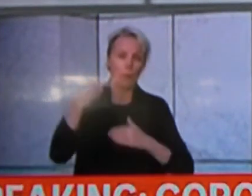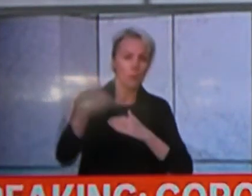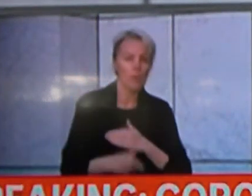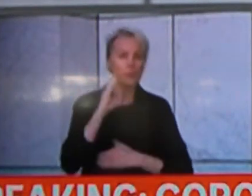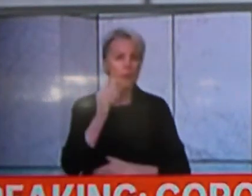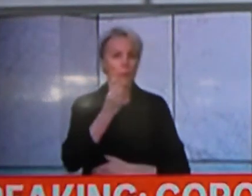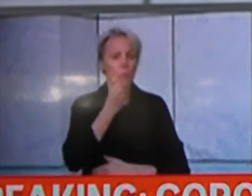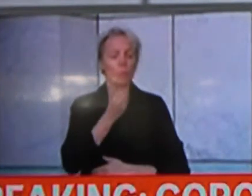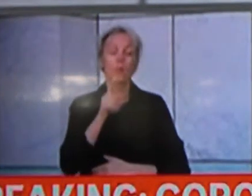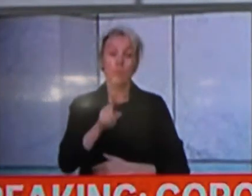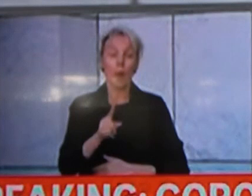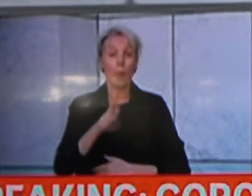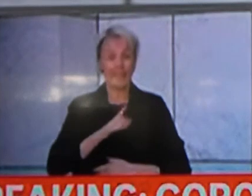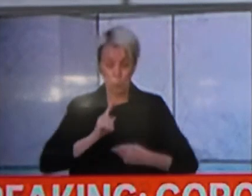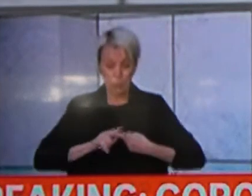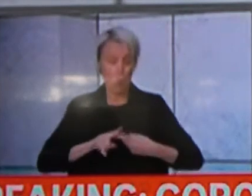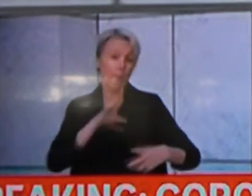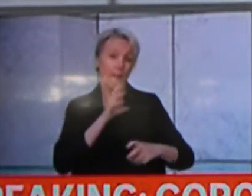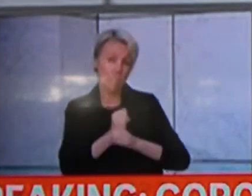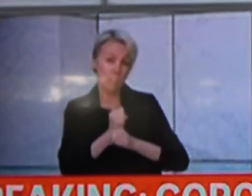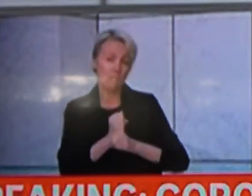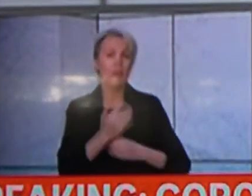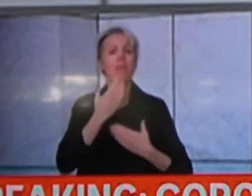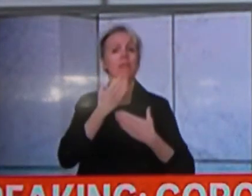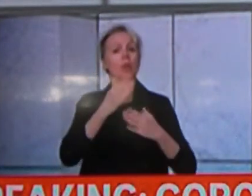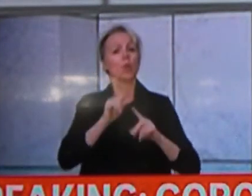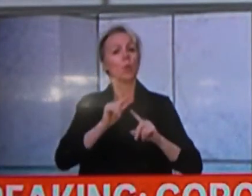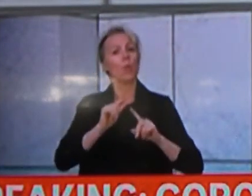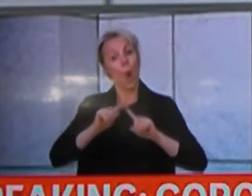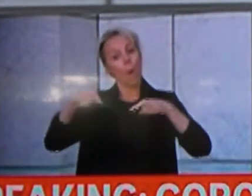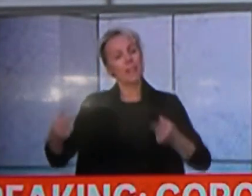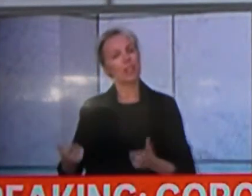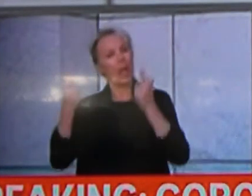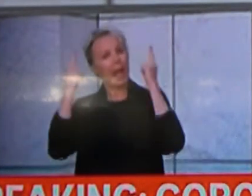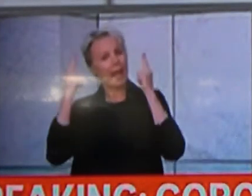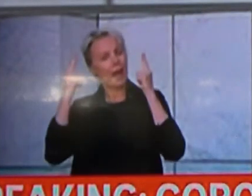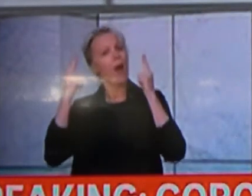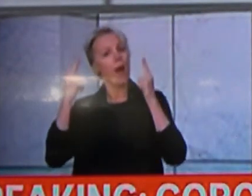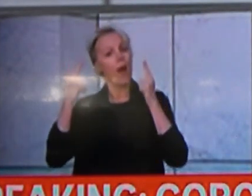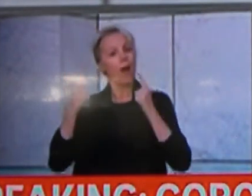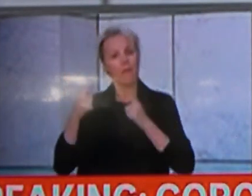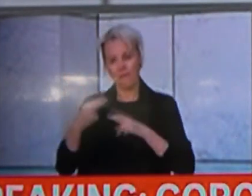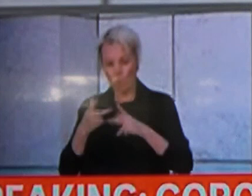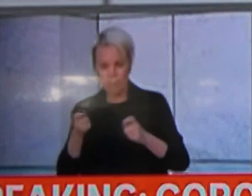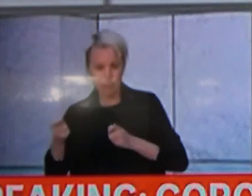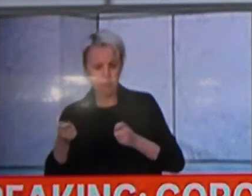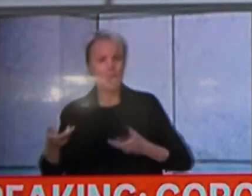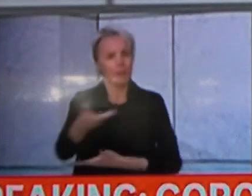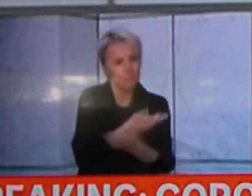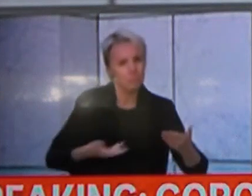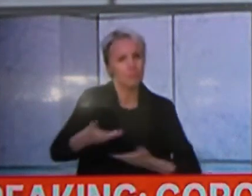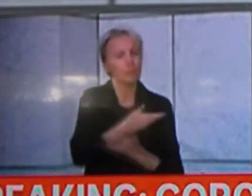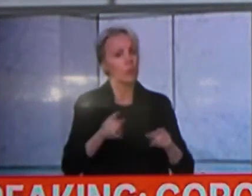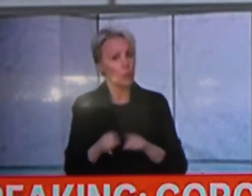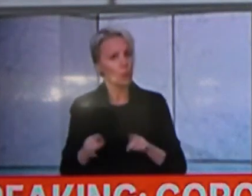lot of discussions we've had with the opposition this week, and I thank the Leader of the Opposition for facilitating that process. I'm looking forward to meeting with them this